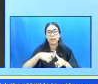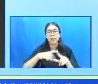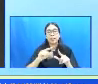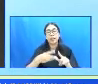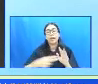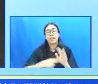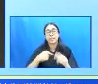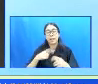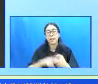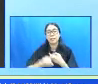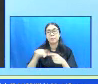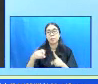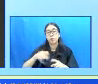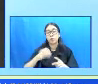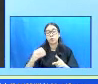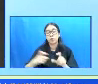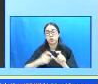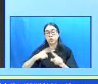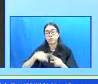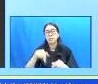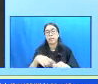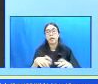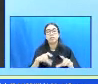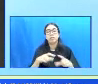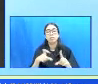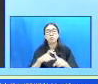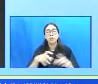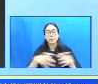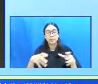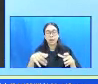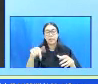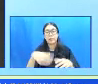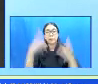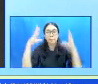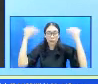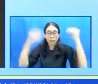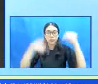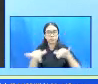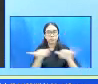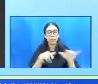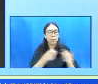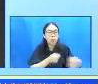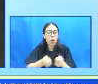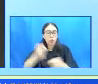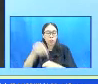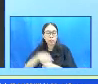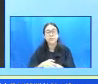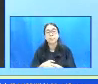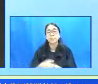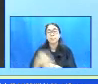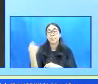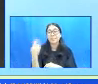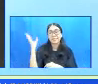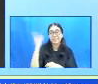And together we will moderate today's session. Well, we just listened to our ambassador, Lambert Grijns, and I can only agree with his